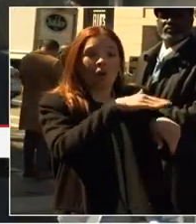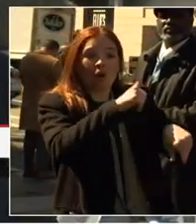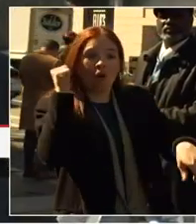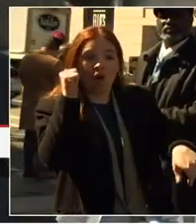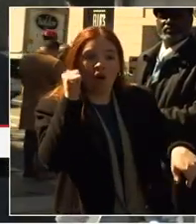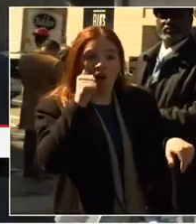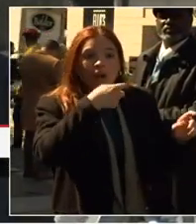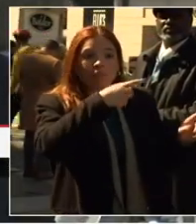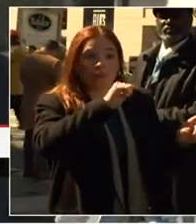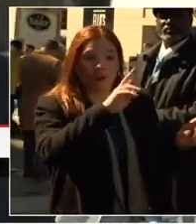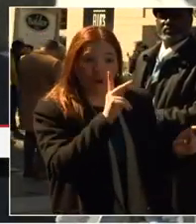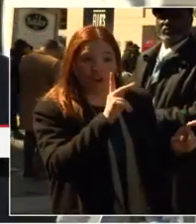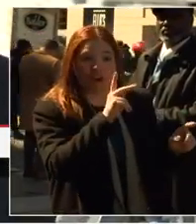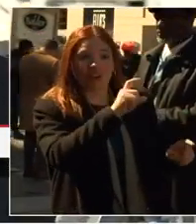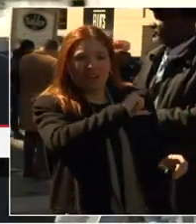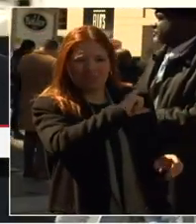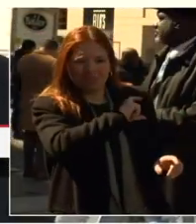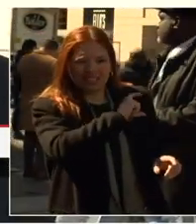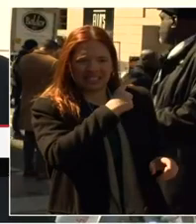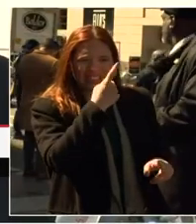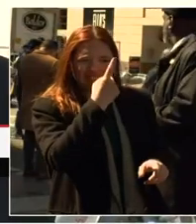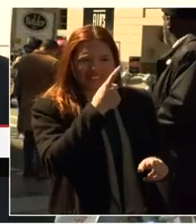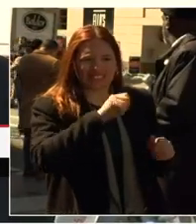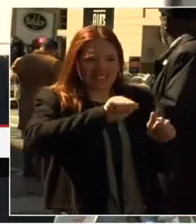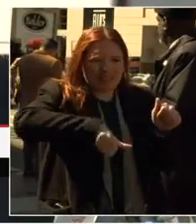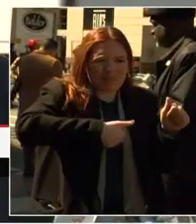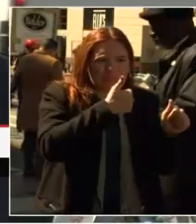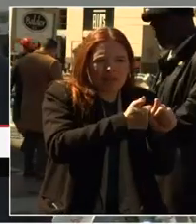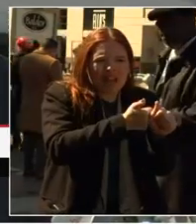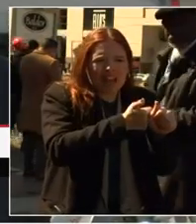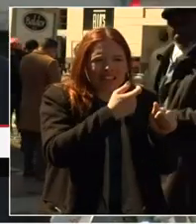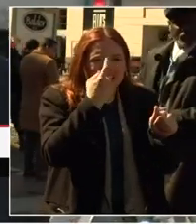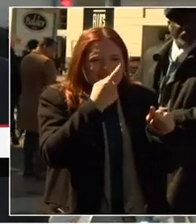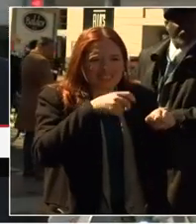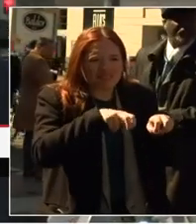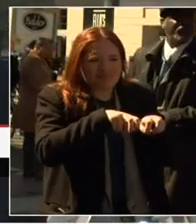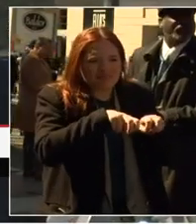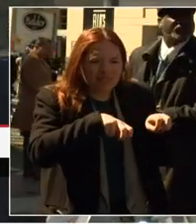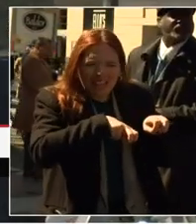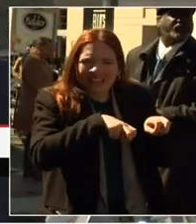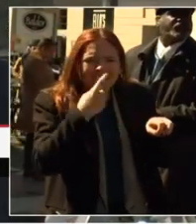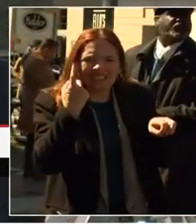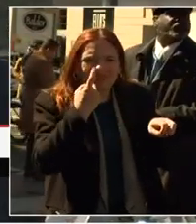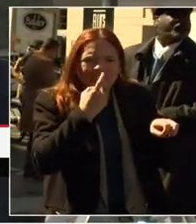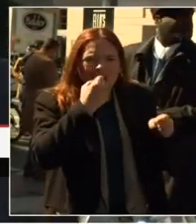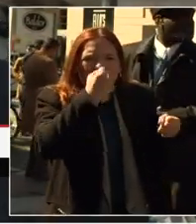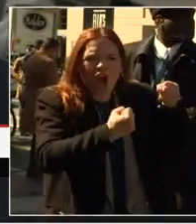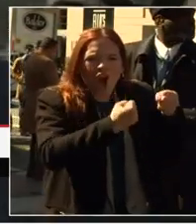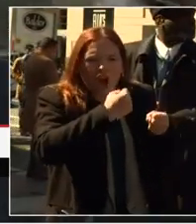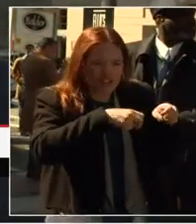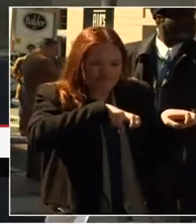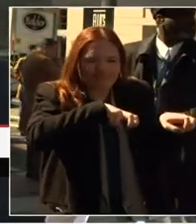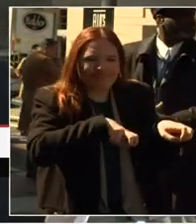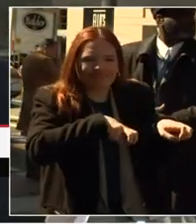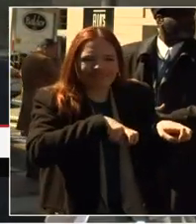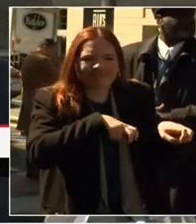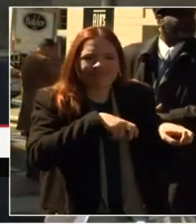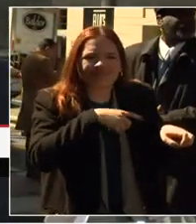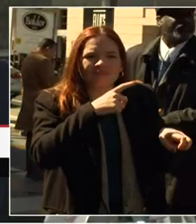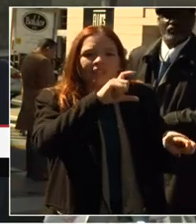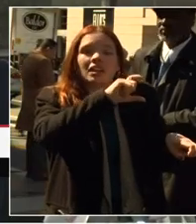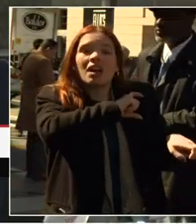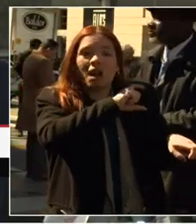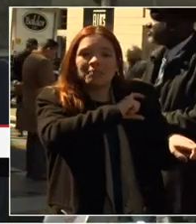there's a police officer in the back seat of a vehicle with a person sleeping in the front and a police officer going from the